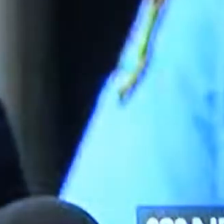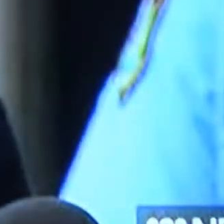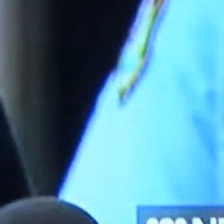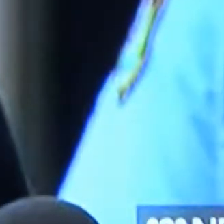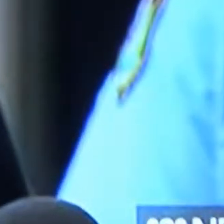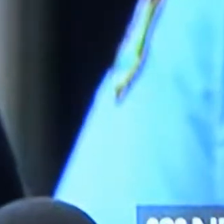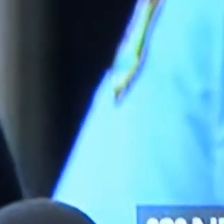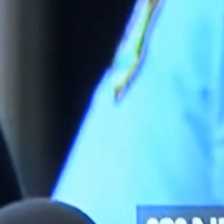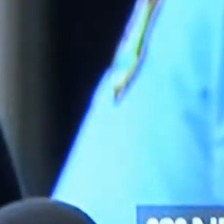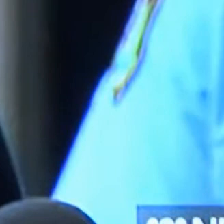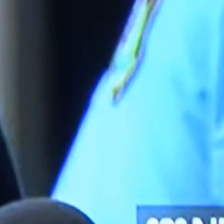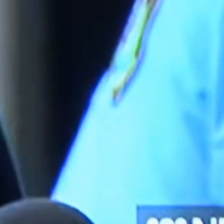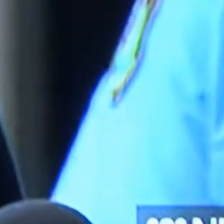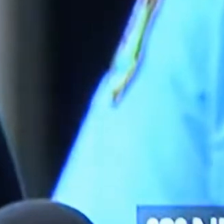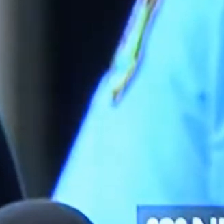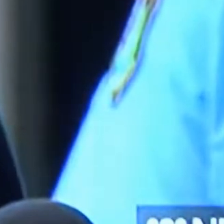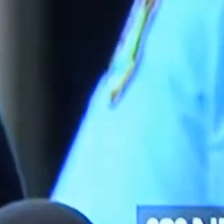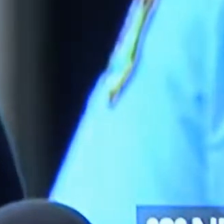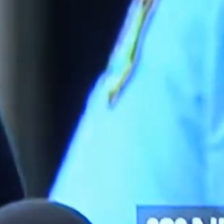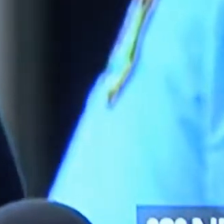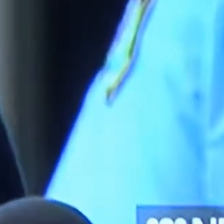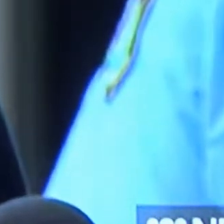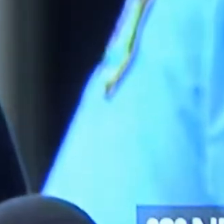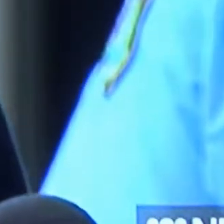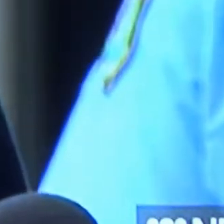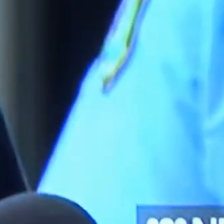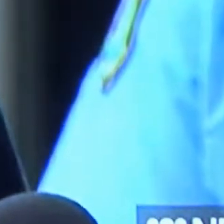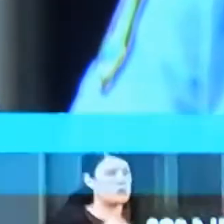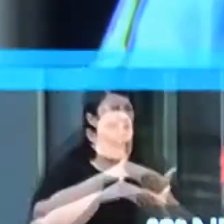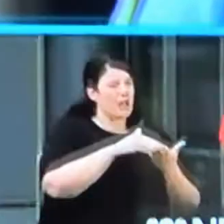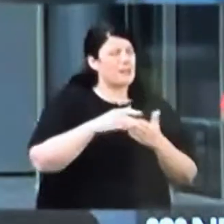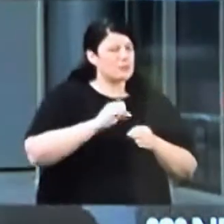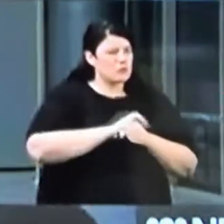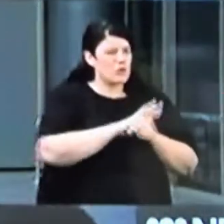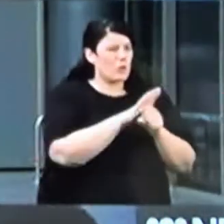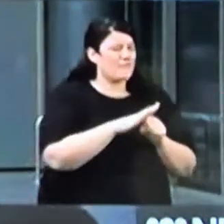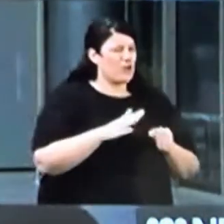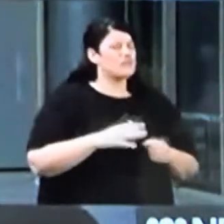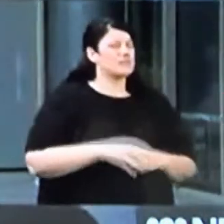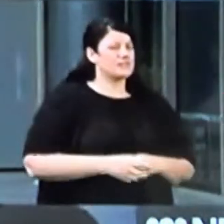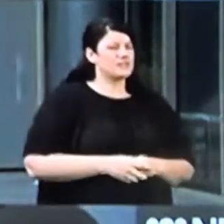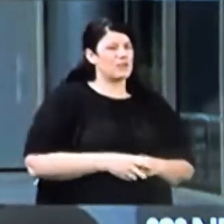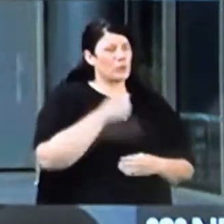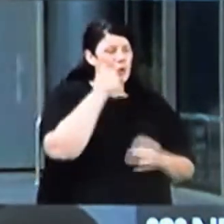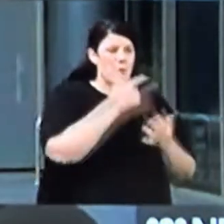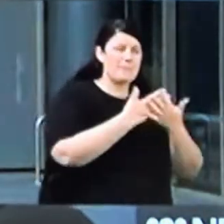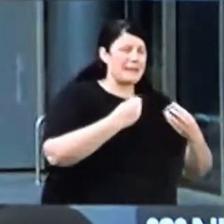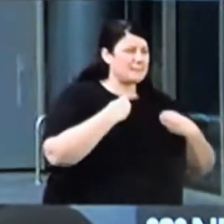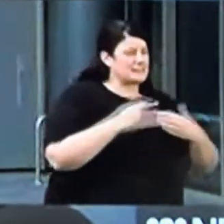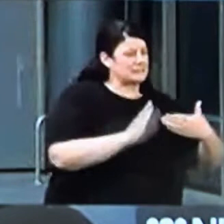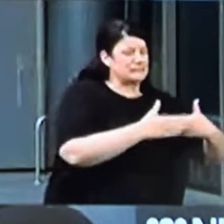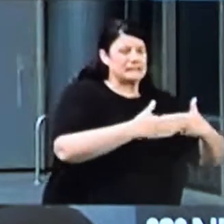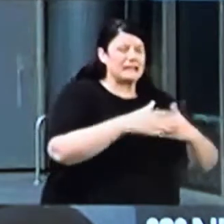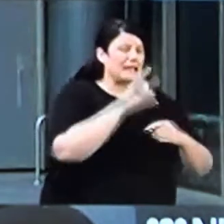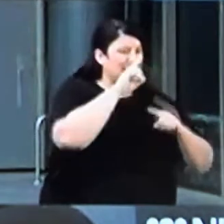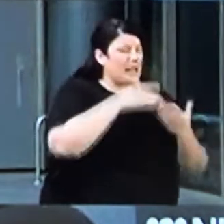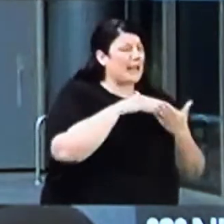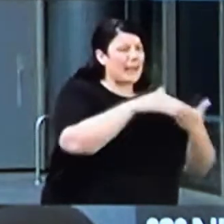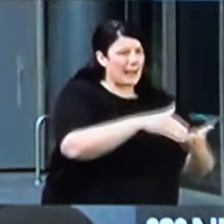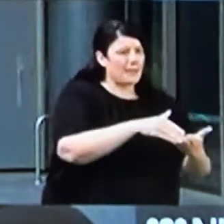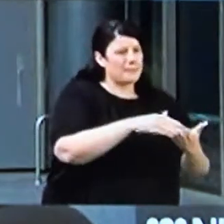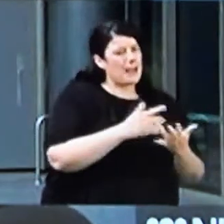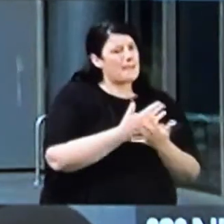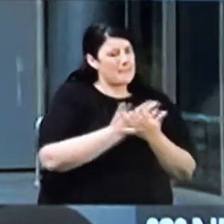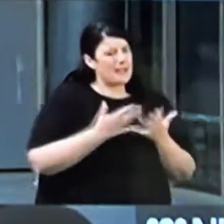ones yesterday. It's really important for businesses to keep going during this time. We know many can't because of the circumstances, but many in New